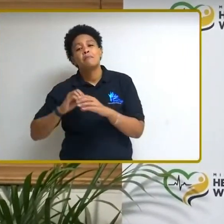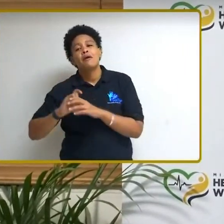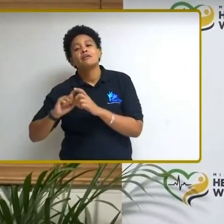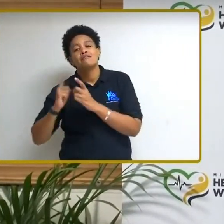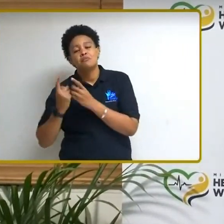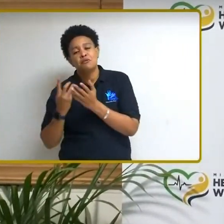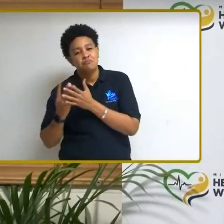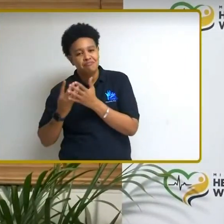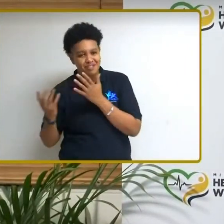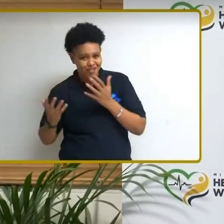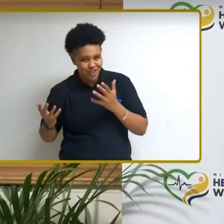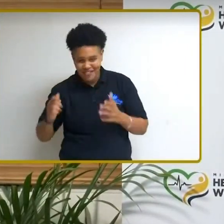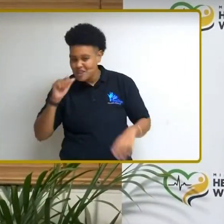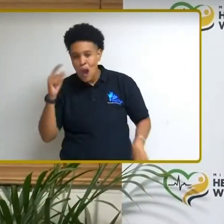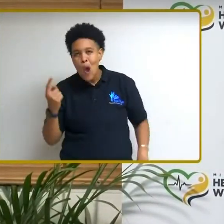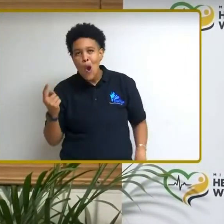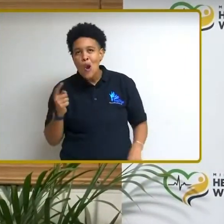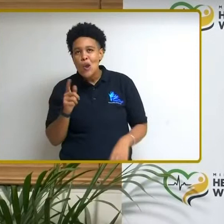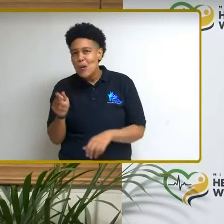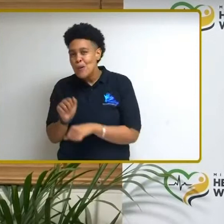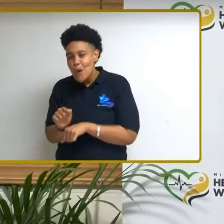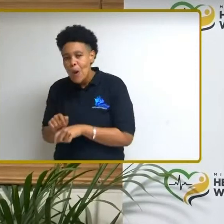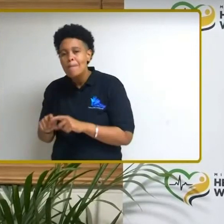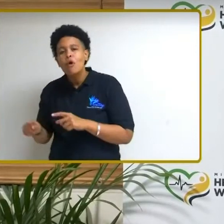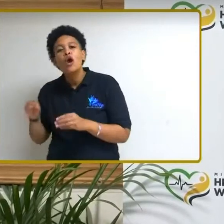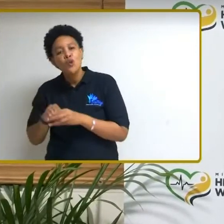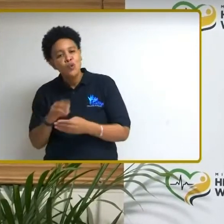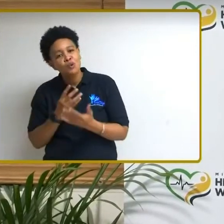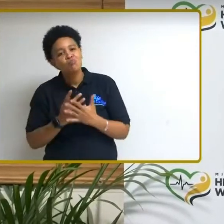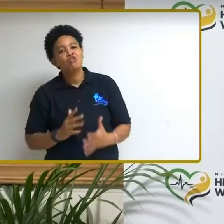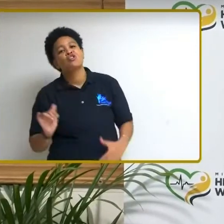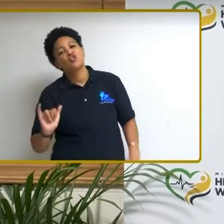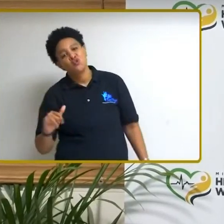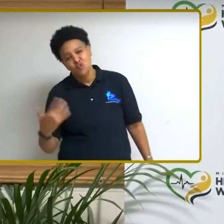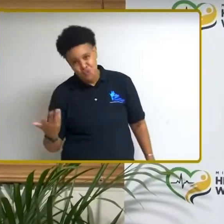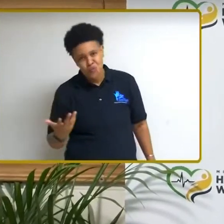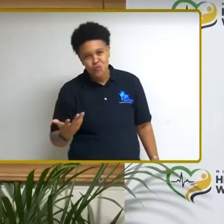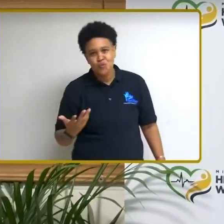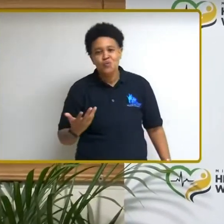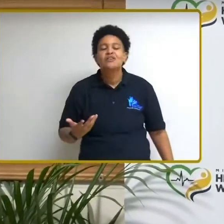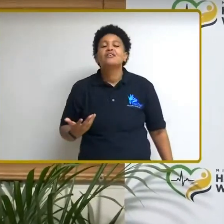of Correctional Services to also include inmates